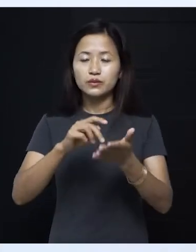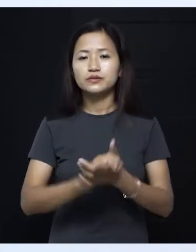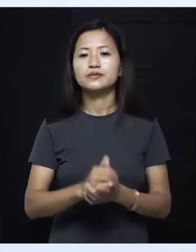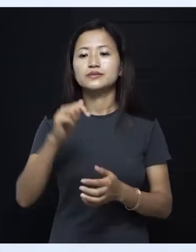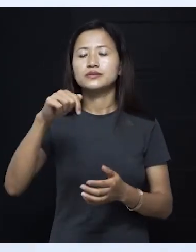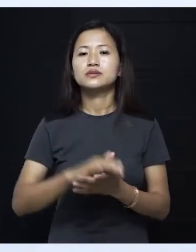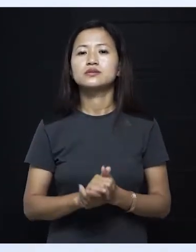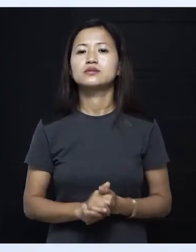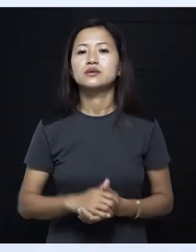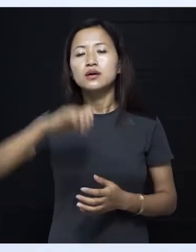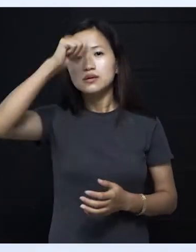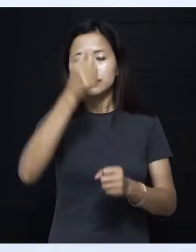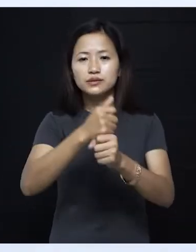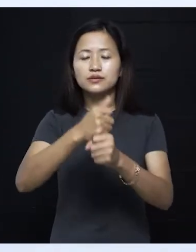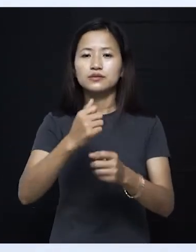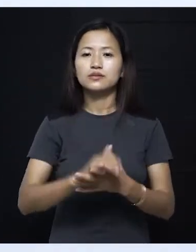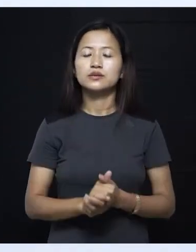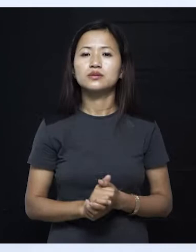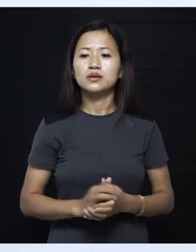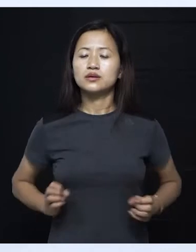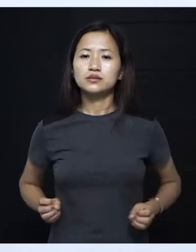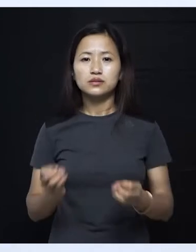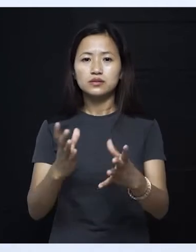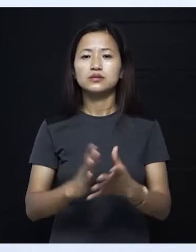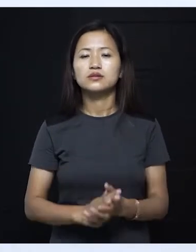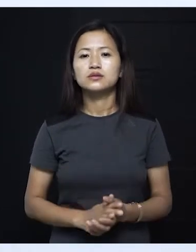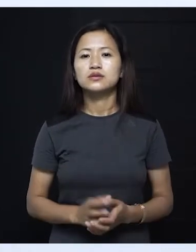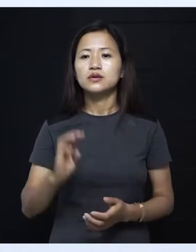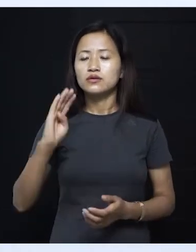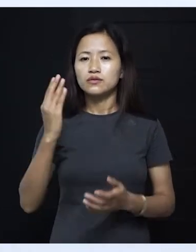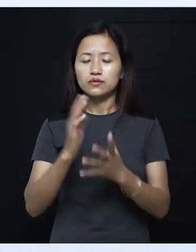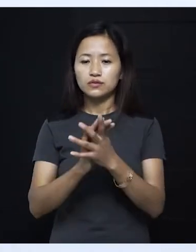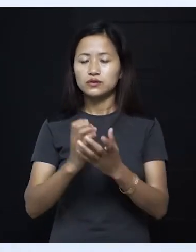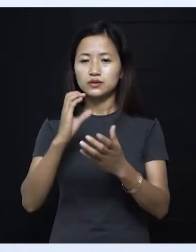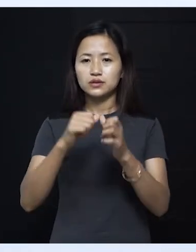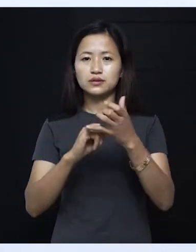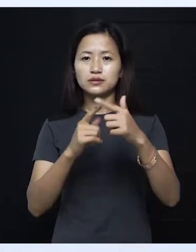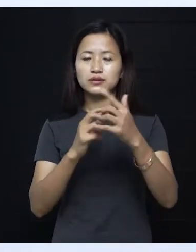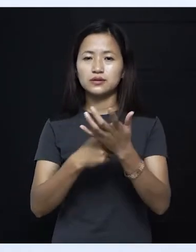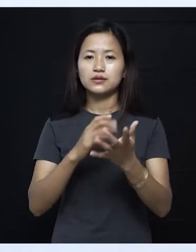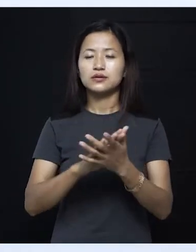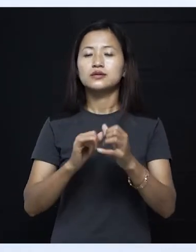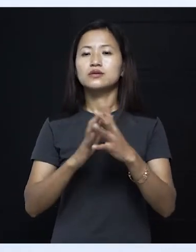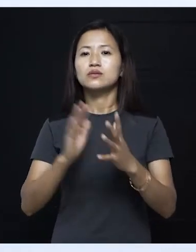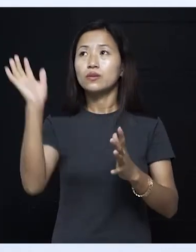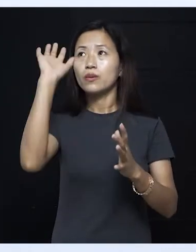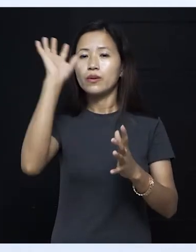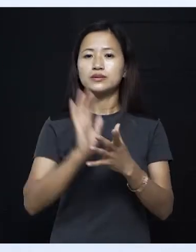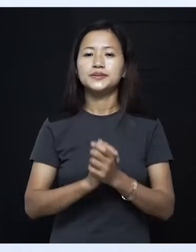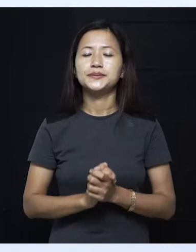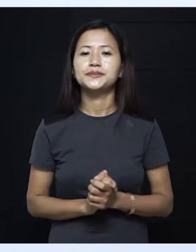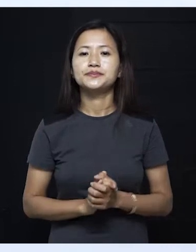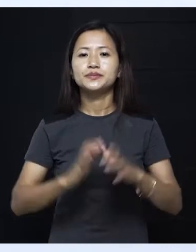this, okay, the Indian government also, they started forecasting weather. Okay, we call it as